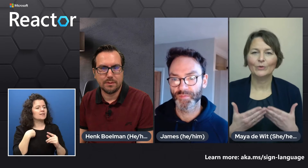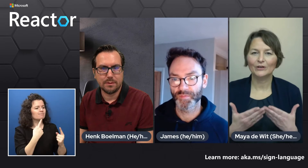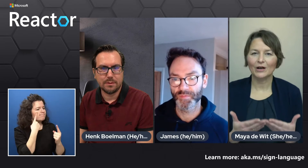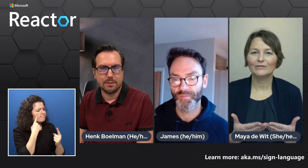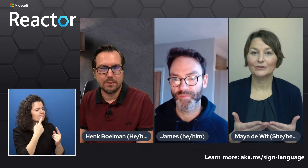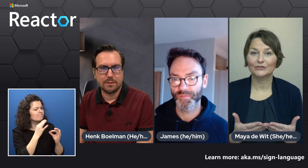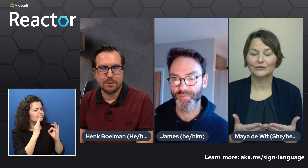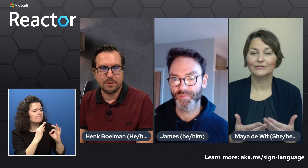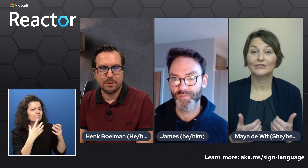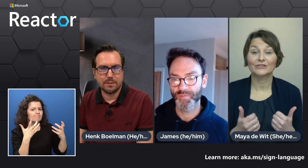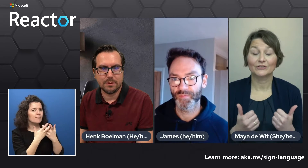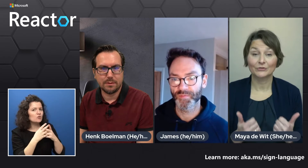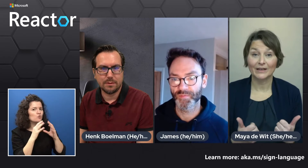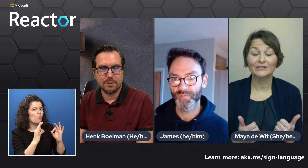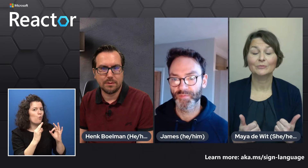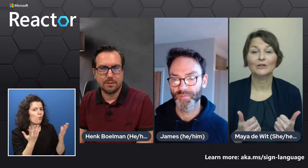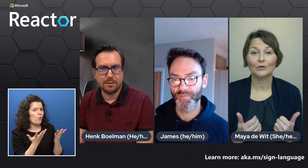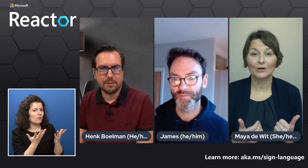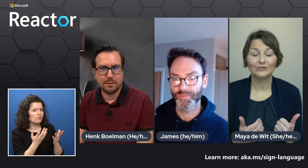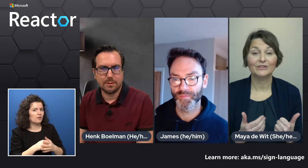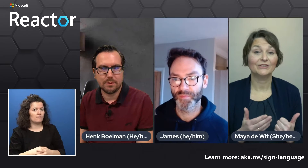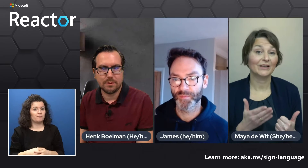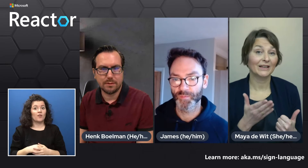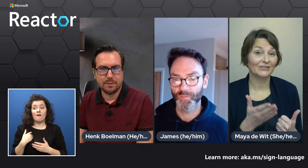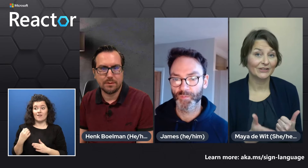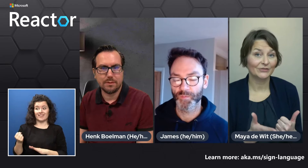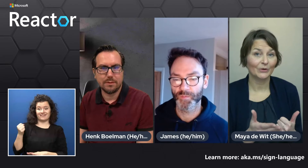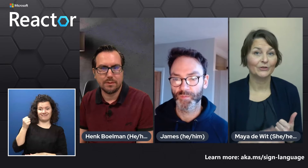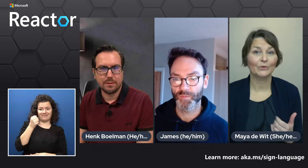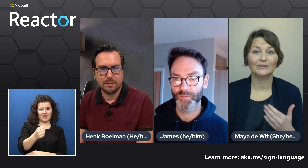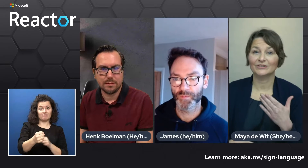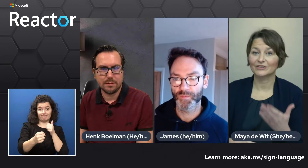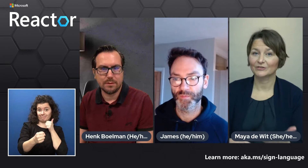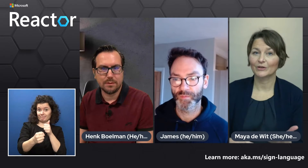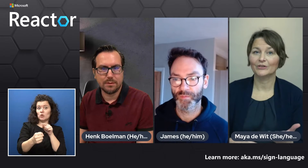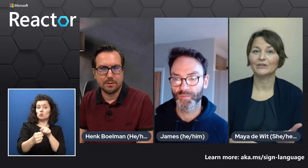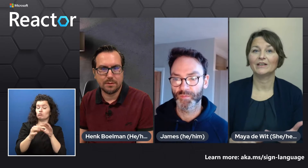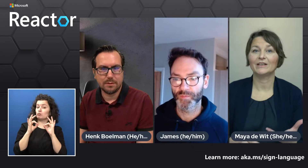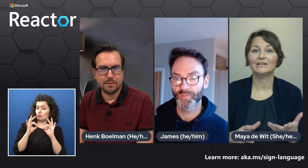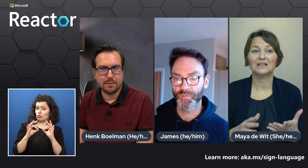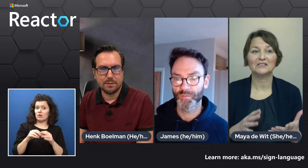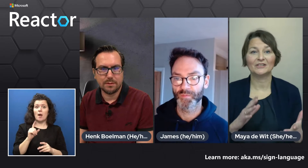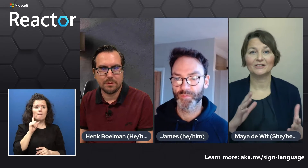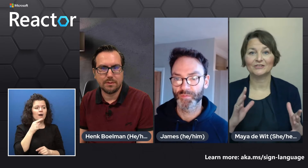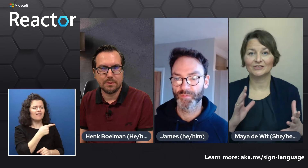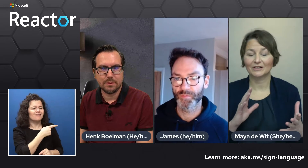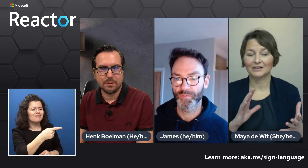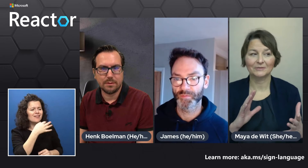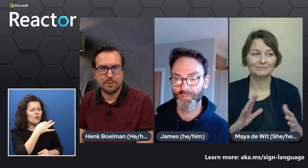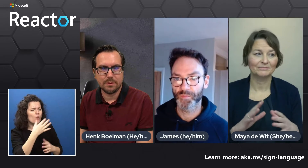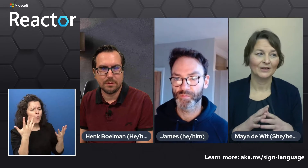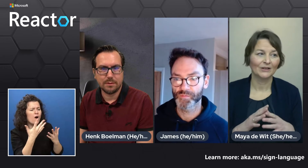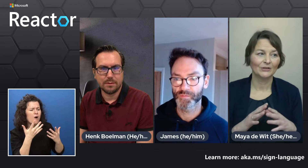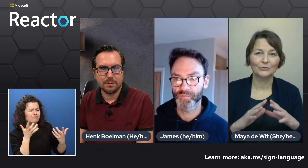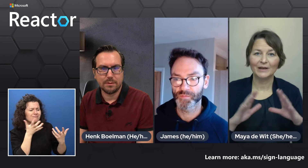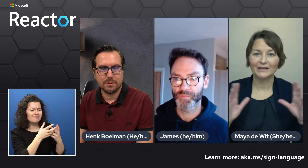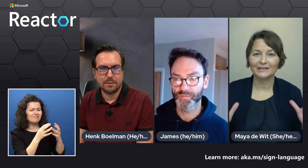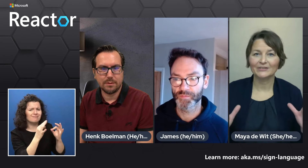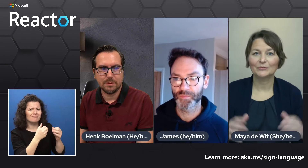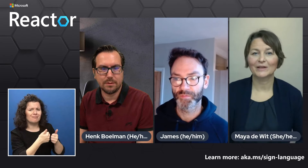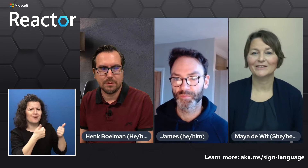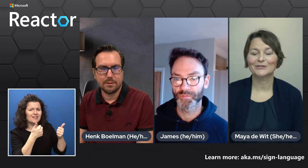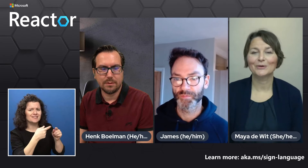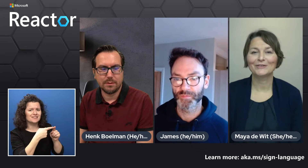if you want to offer the services, is great, but you always need to say, is this what you want? Is this what you need? Is this